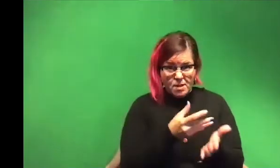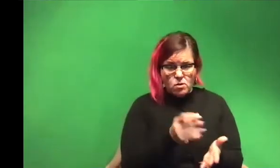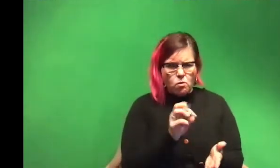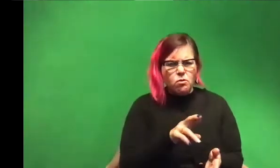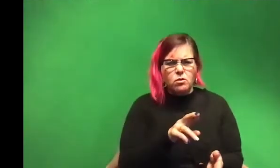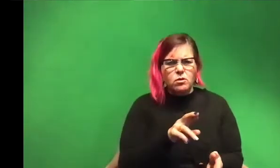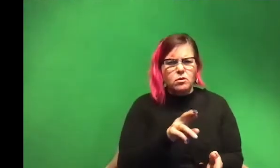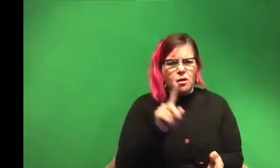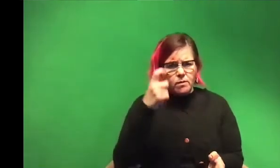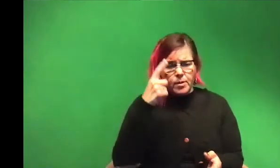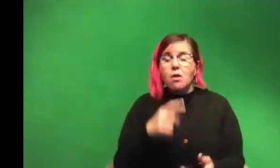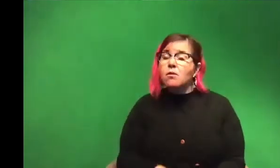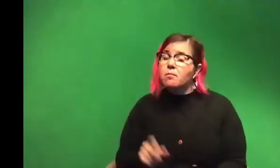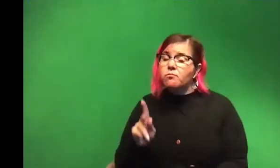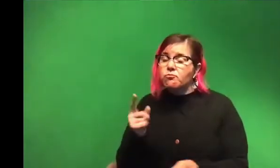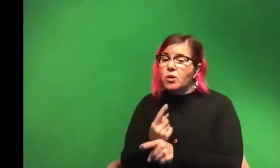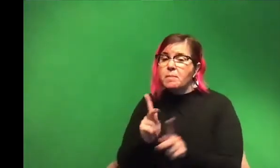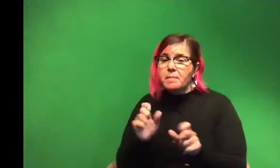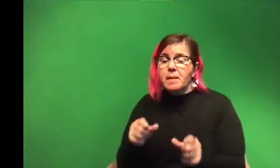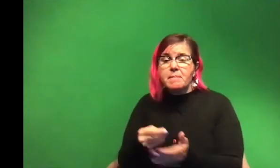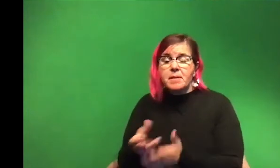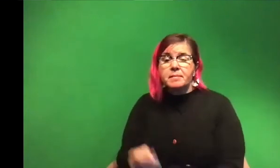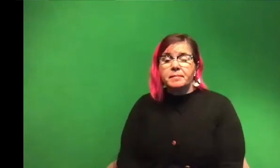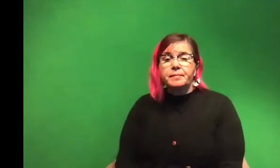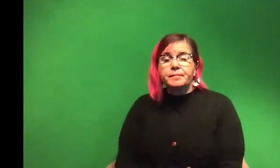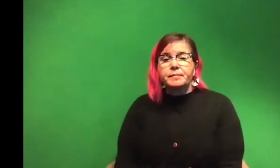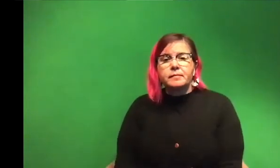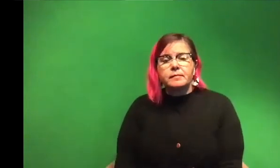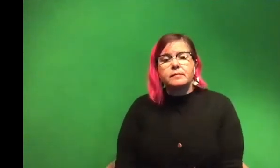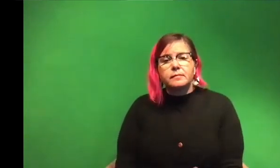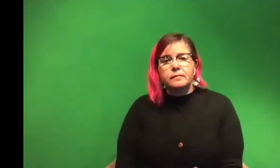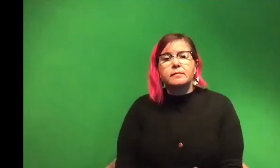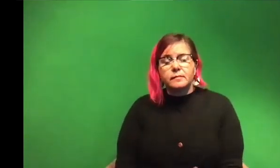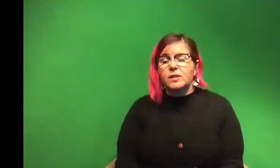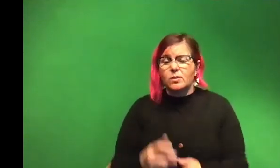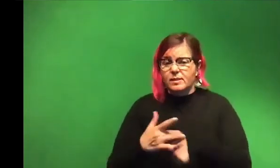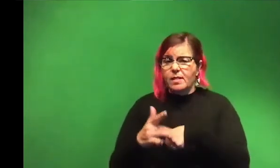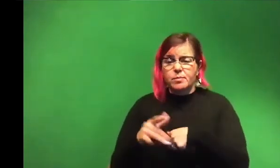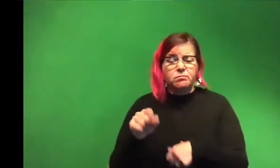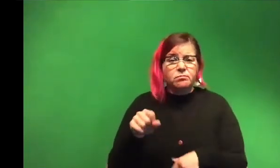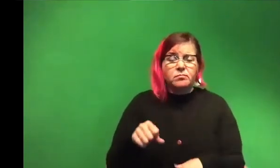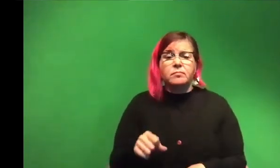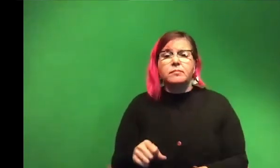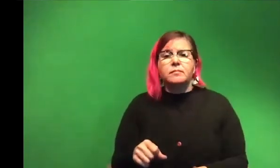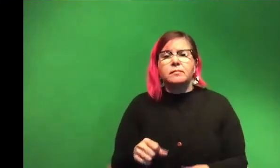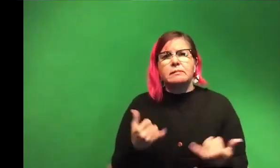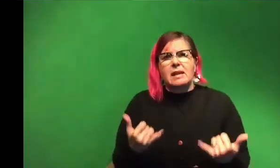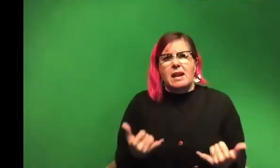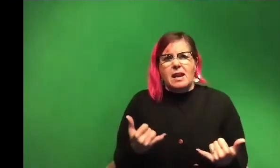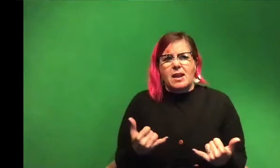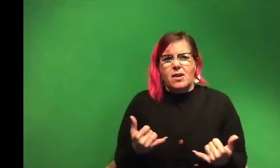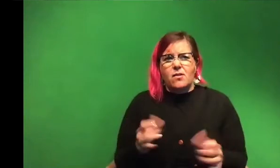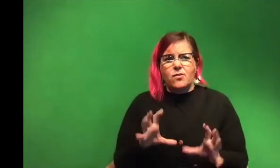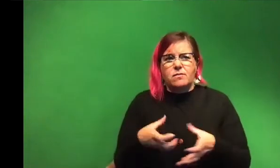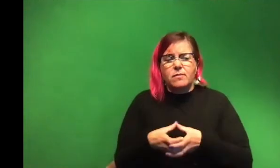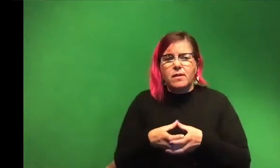like, yeah, okay, cool, awesome. Yeah. Um, So it's actually commercially available, and it's I want to say now for like the bundle.